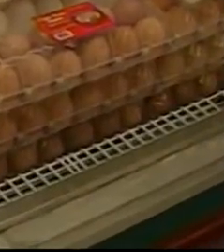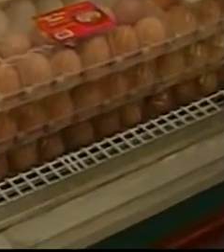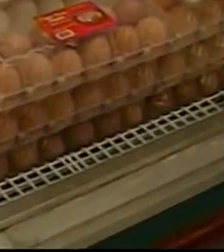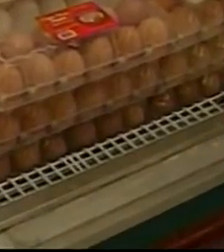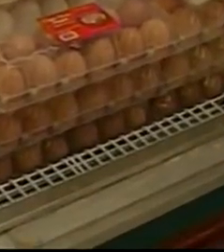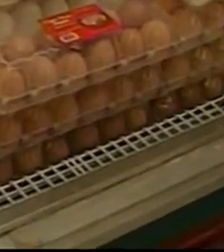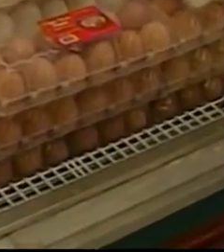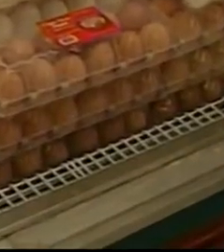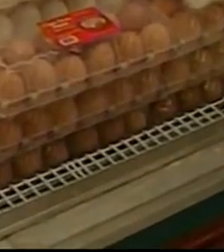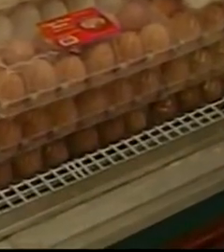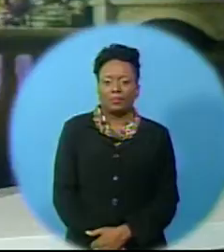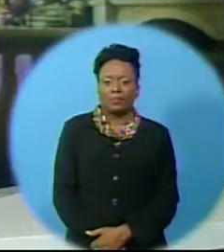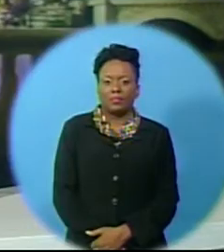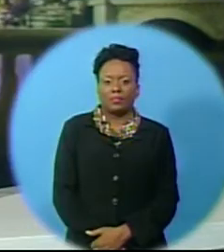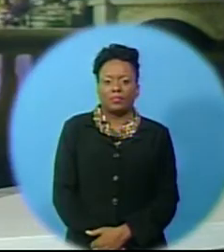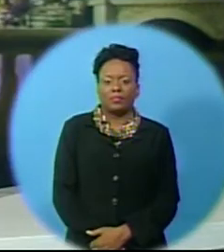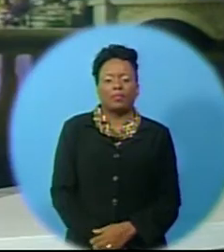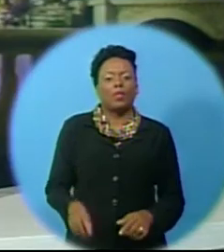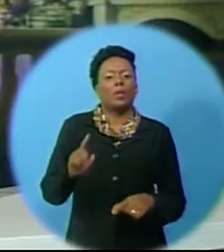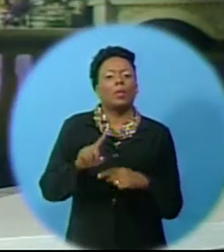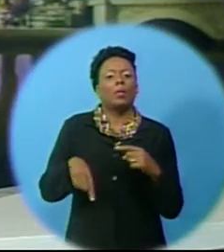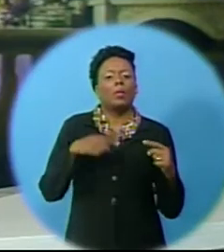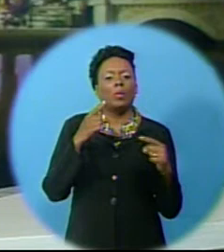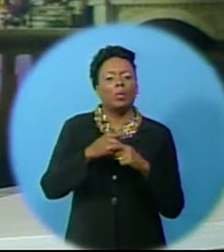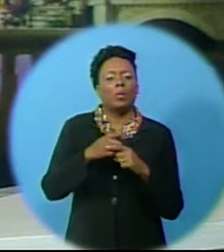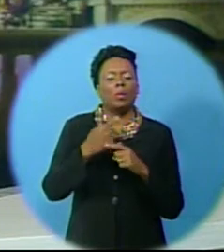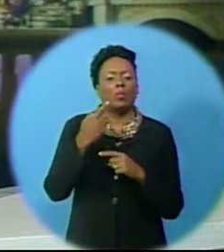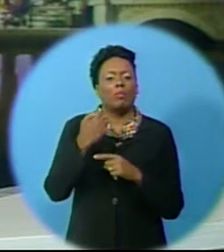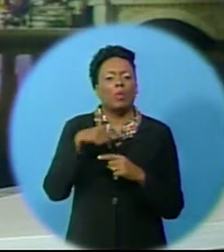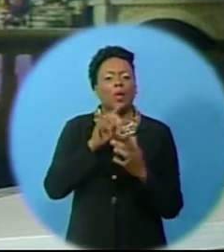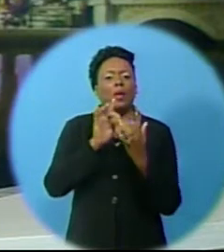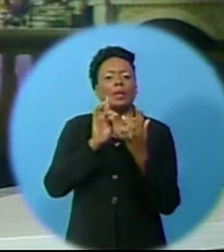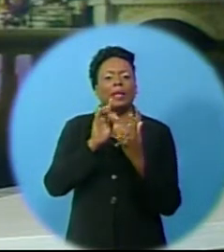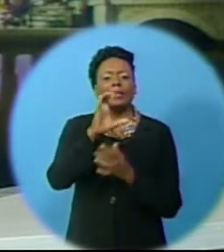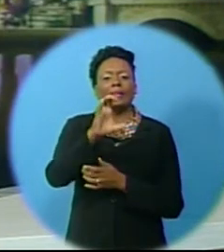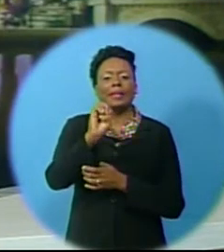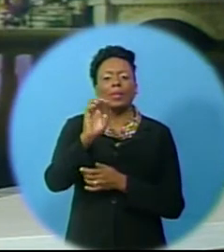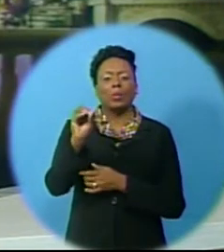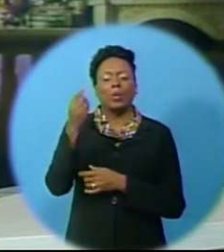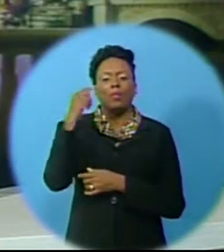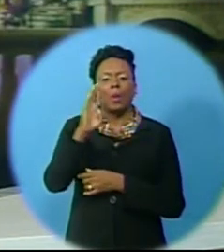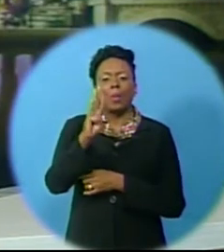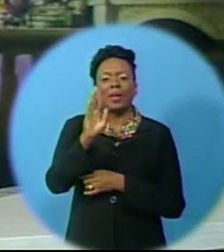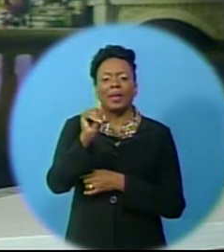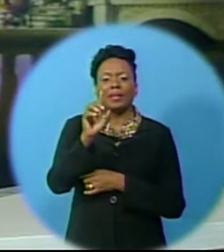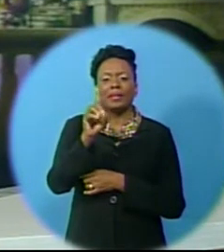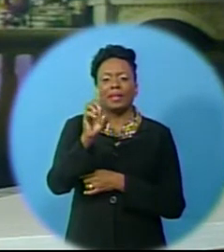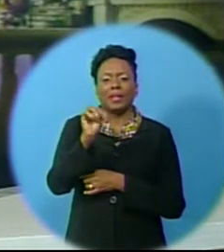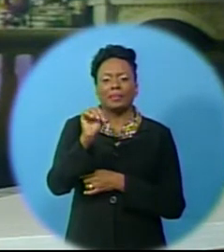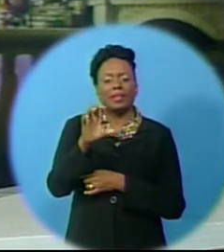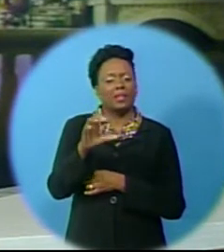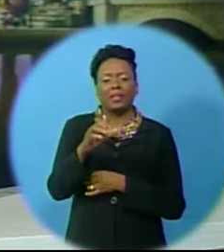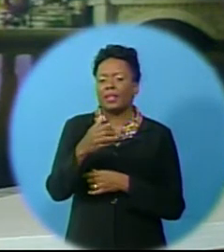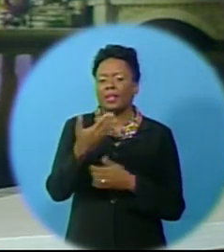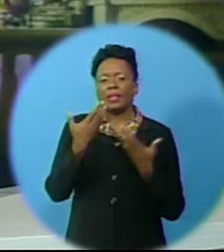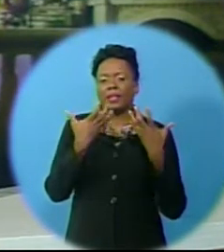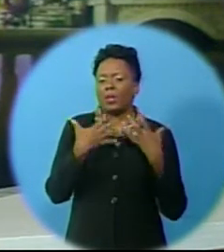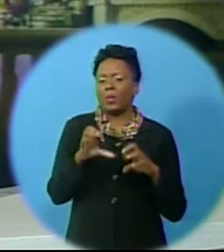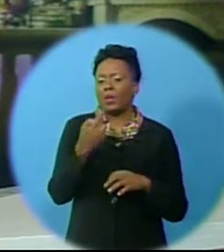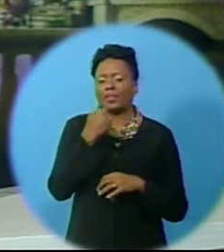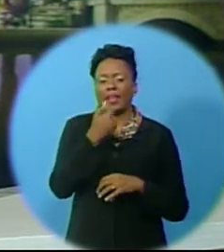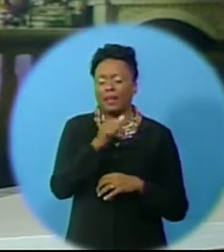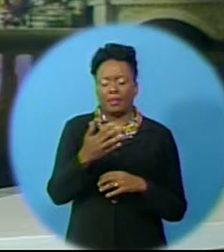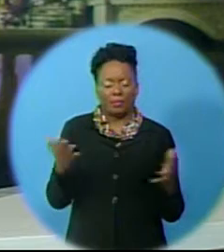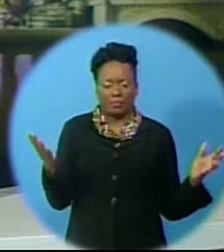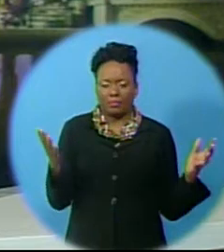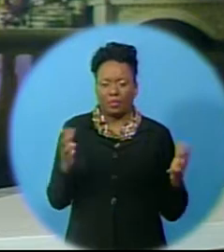Shane Seeley, CBC News. When contacted, Chief Executive Officer of the BADMC, Sean Tudor, declined comment on the